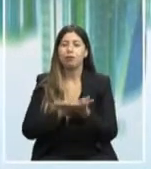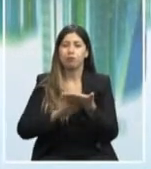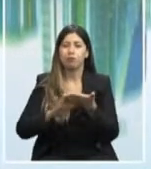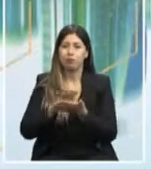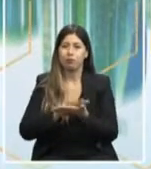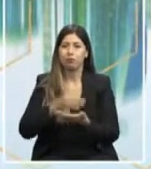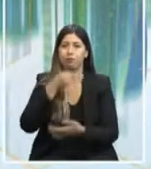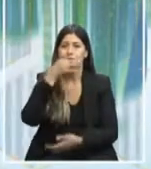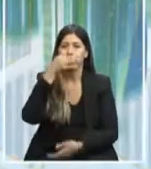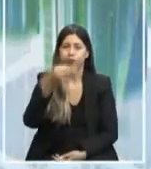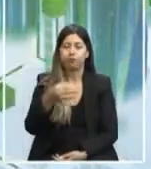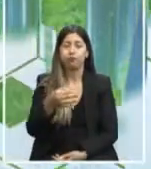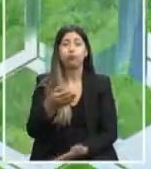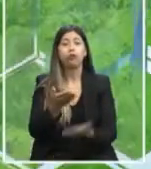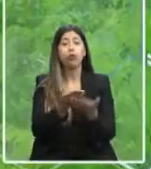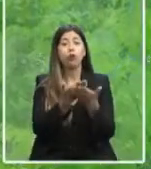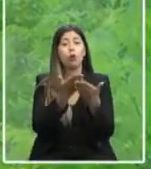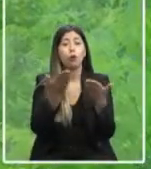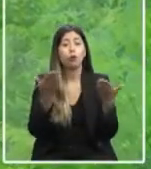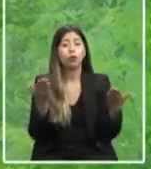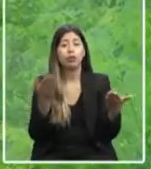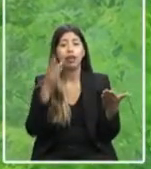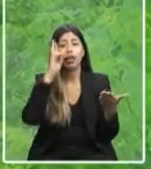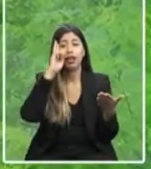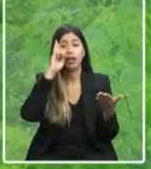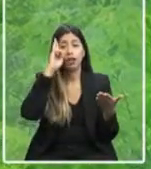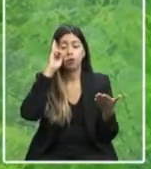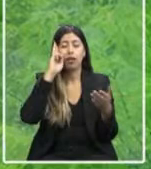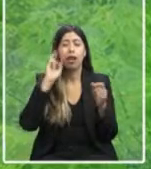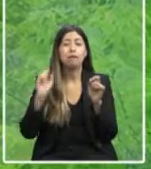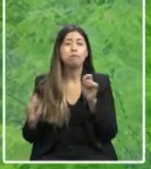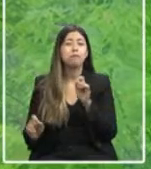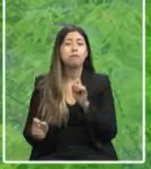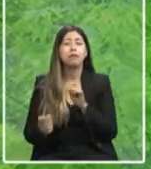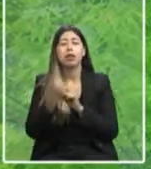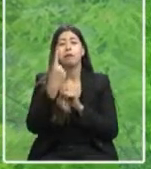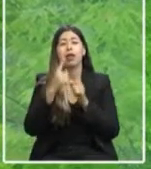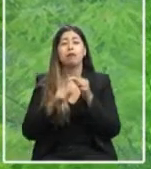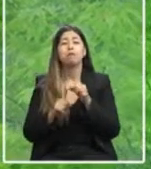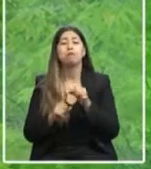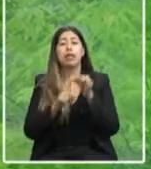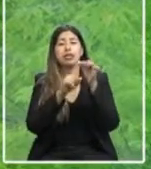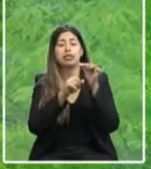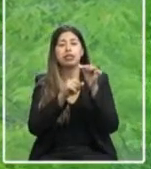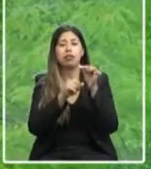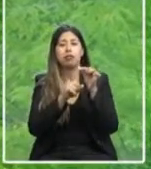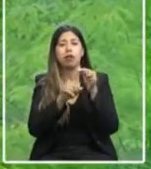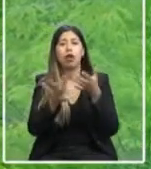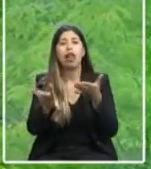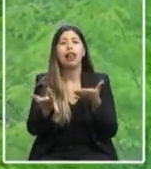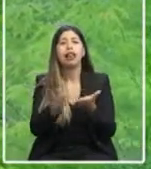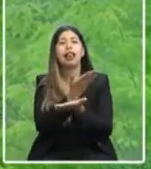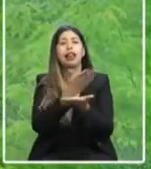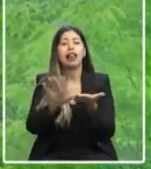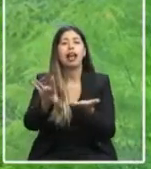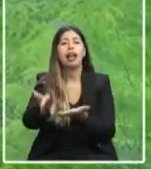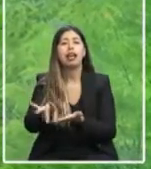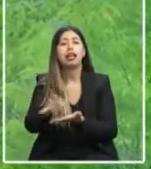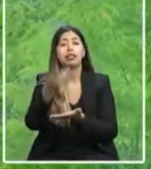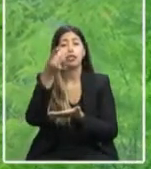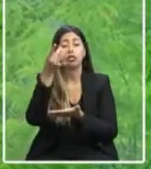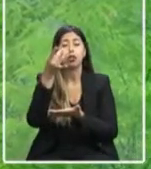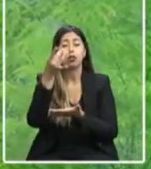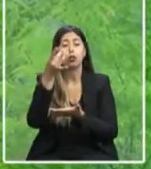If we remember the first principle, that selection has operated to optimize reproductive fitness and not our